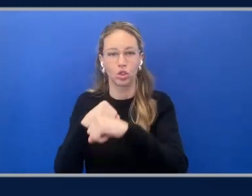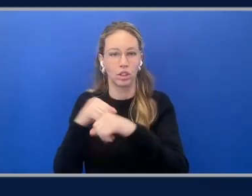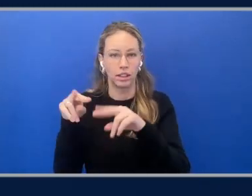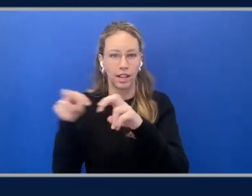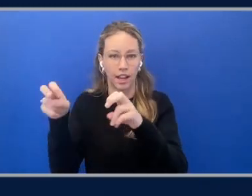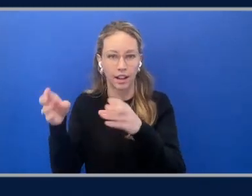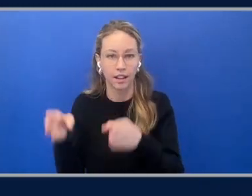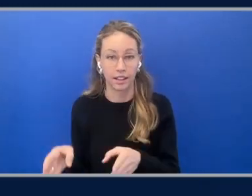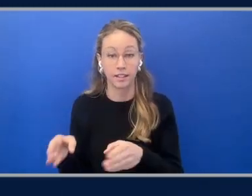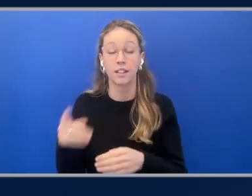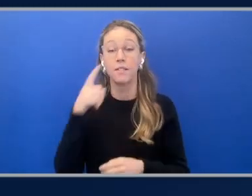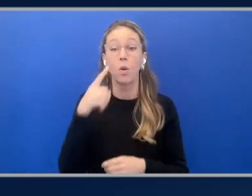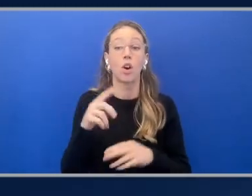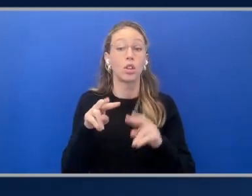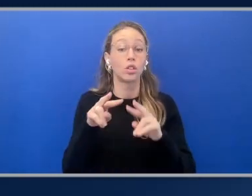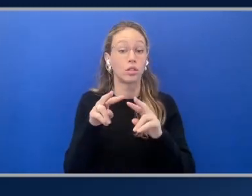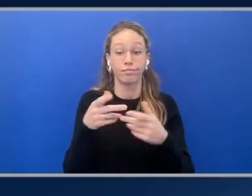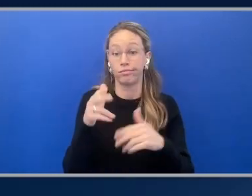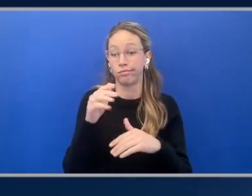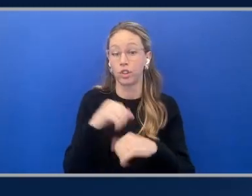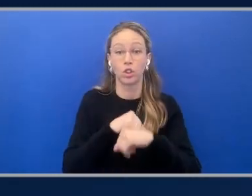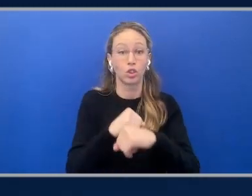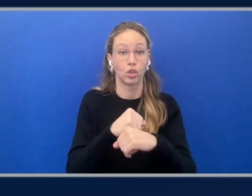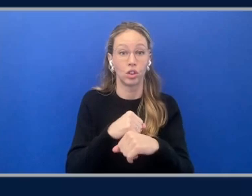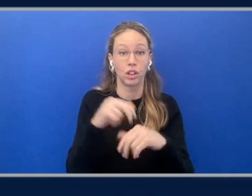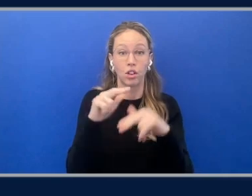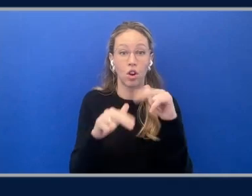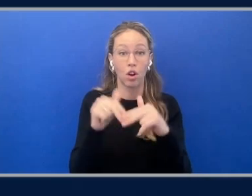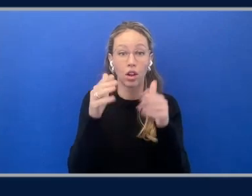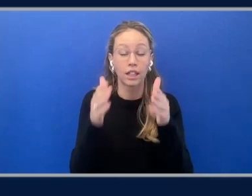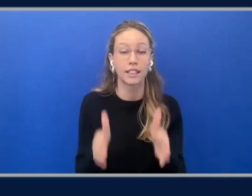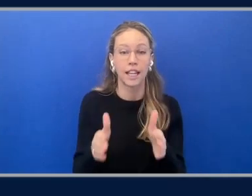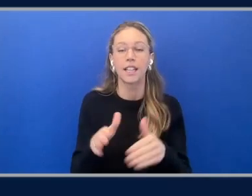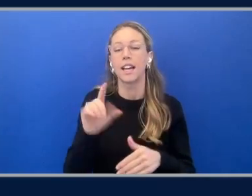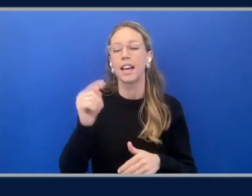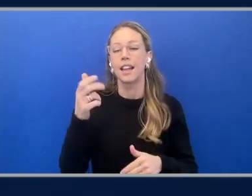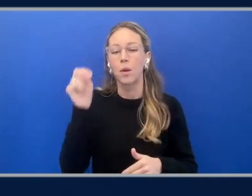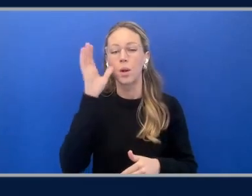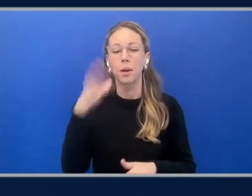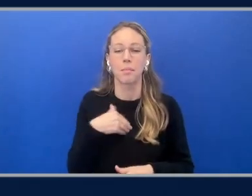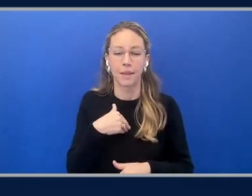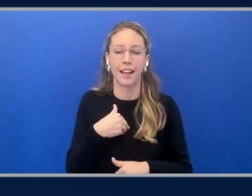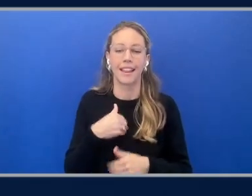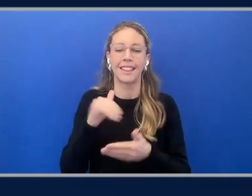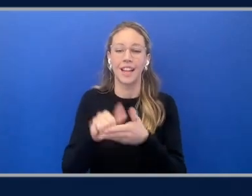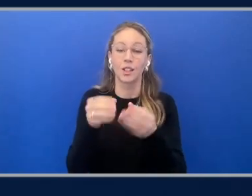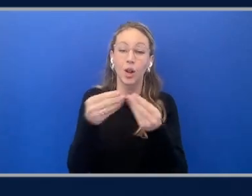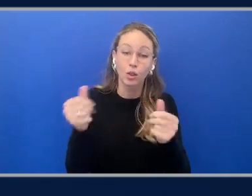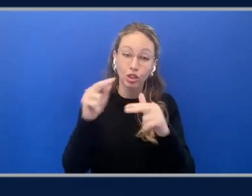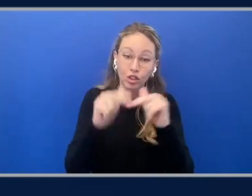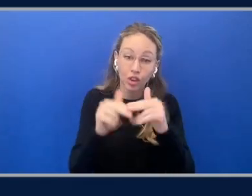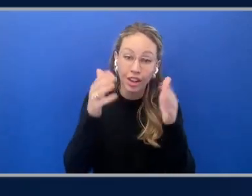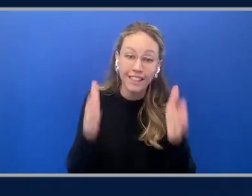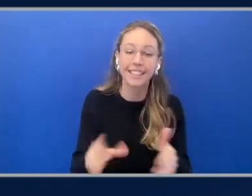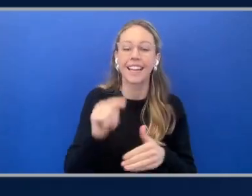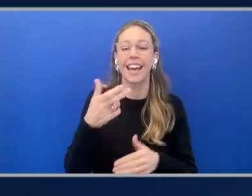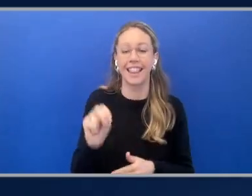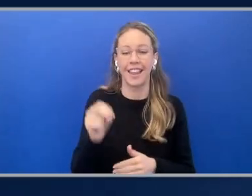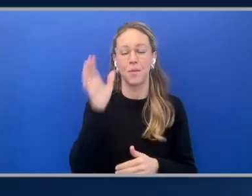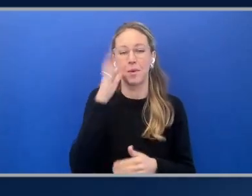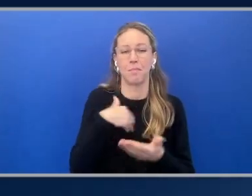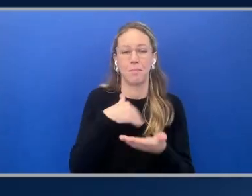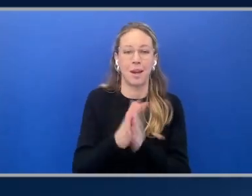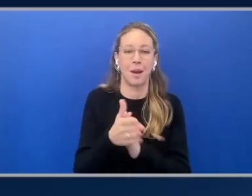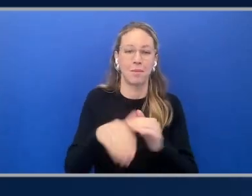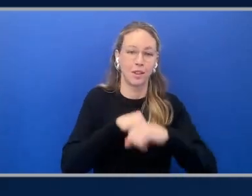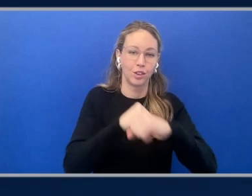security architect, it would be like the fundamentals and then the solution architect associate, and then the security specialty certification. So